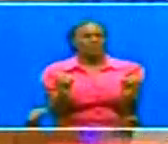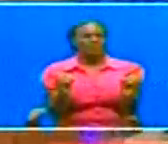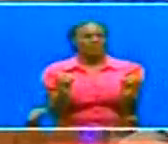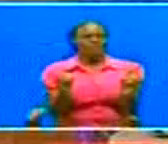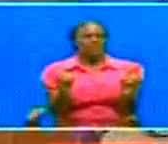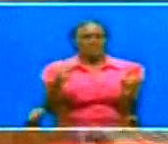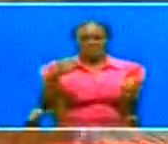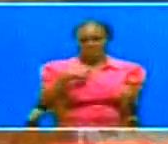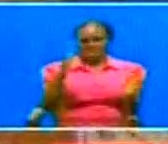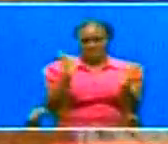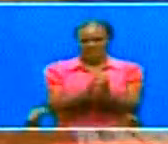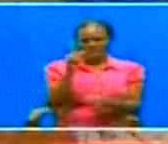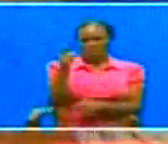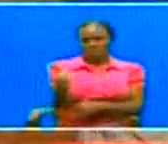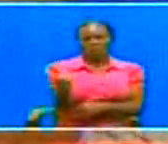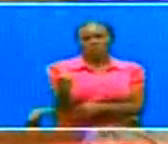me now,